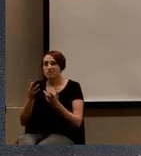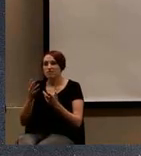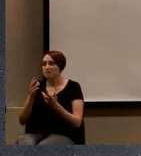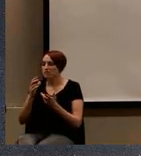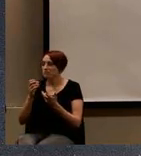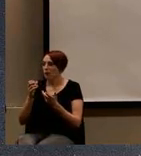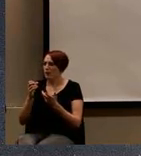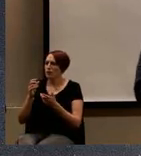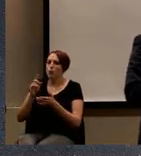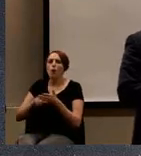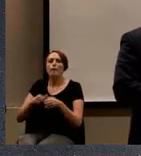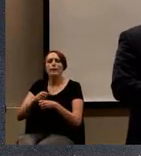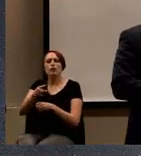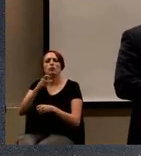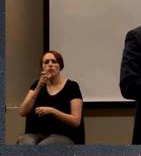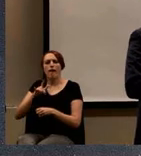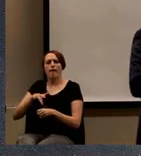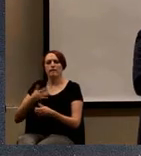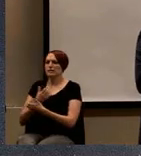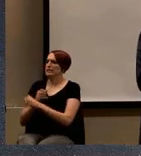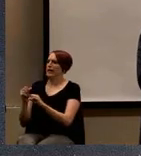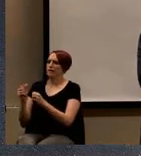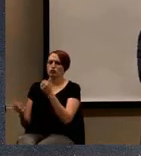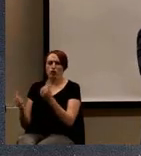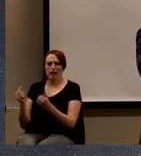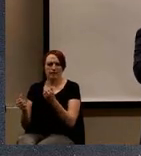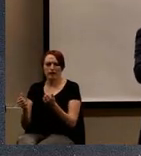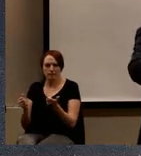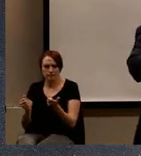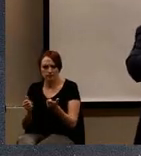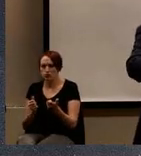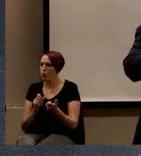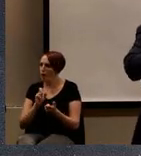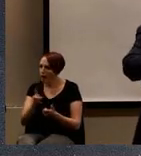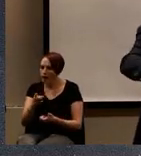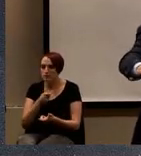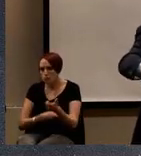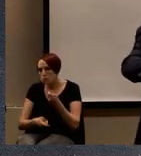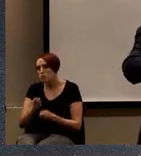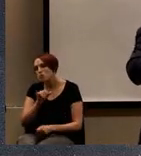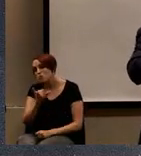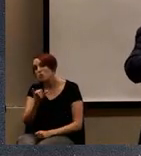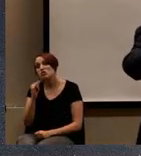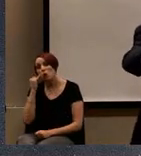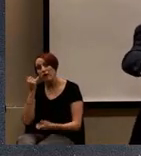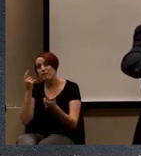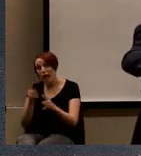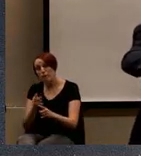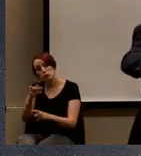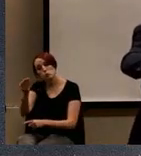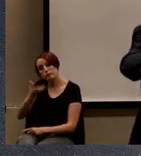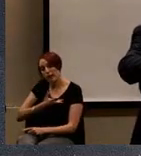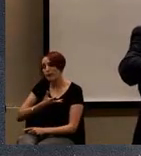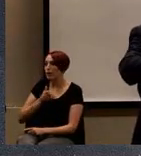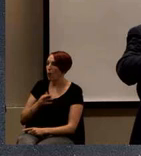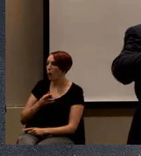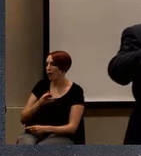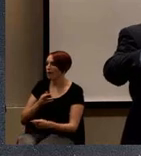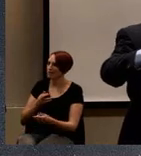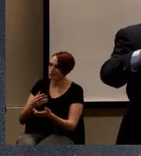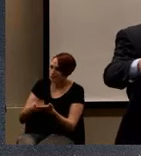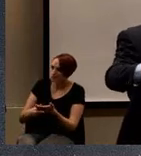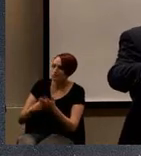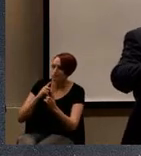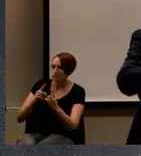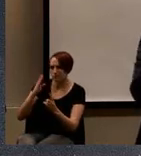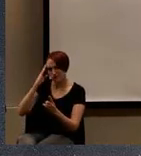not as safe as you used to be, so that you're laying those benchmarks down in advance, and not just waiting